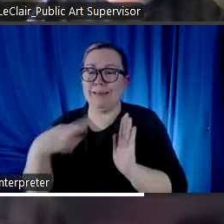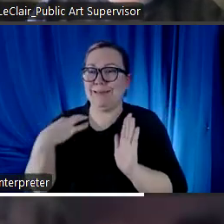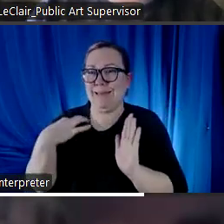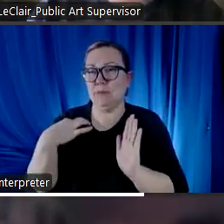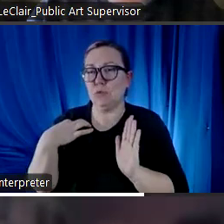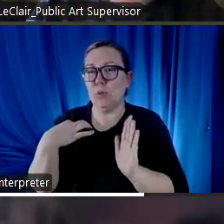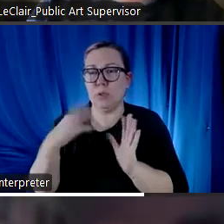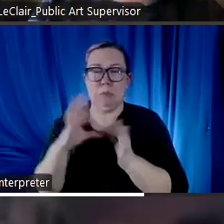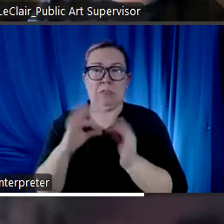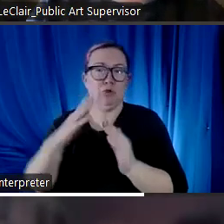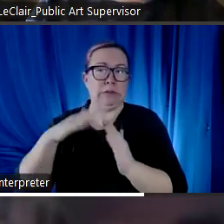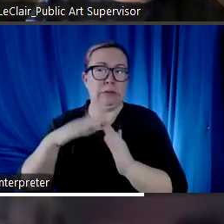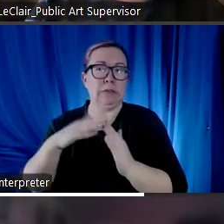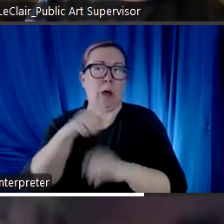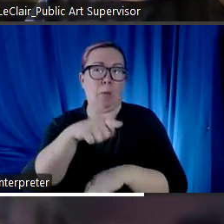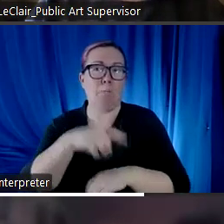top.